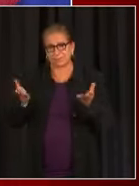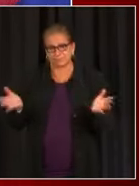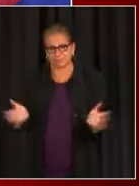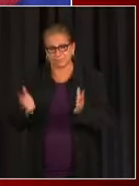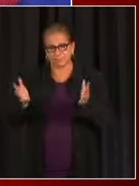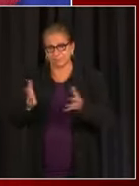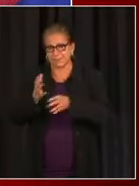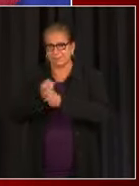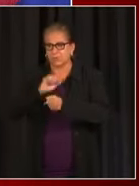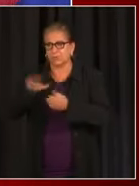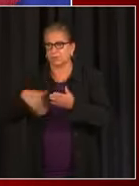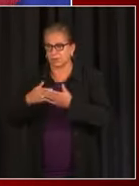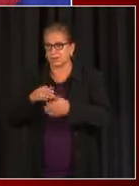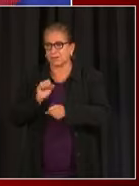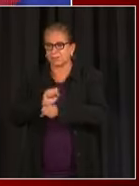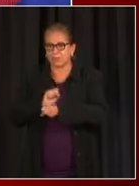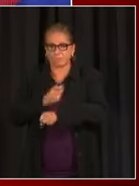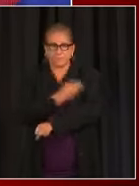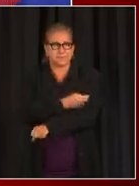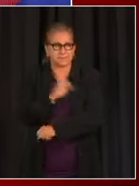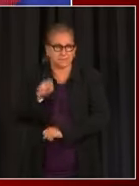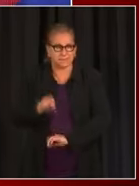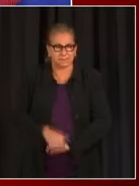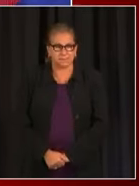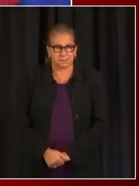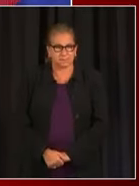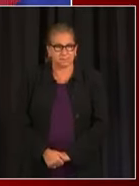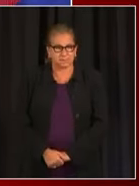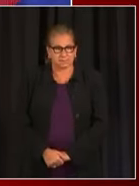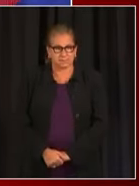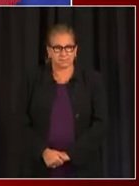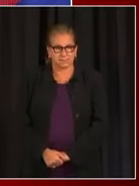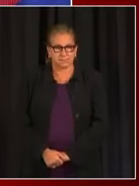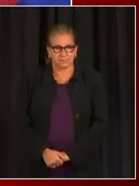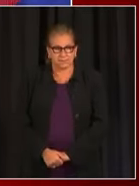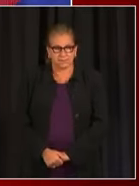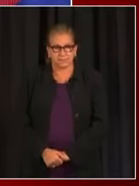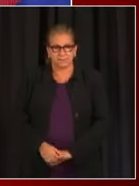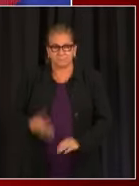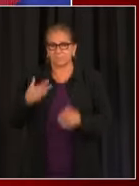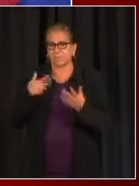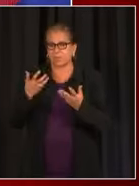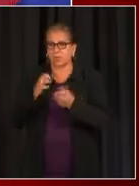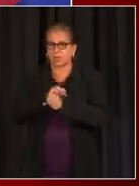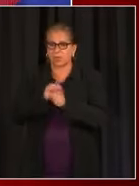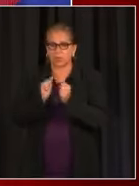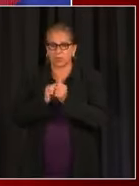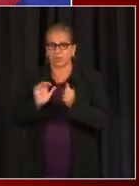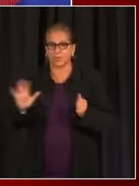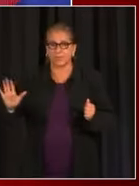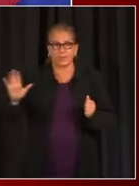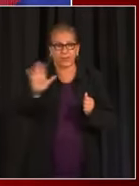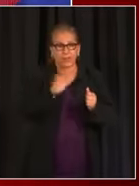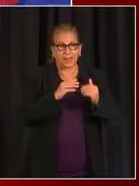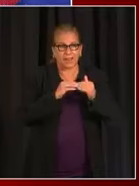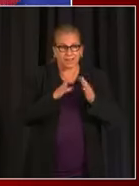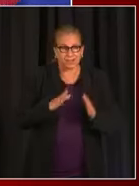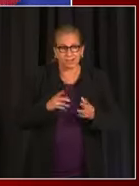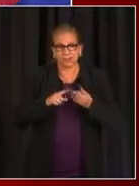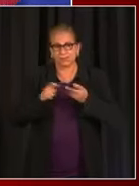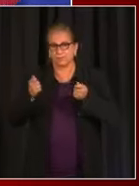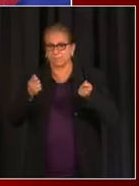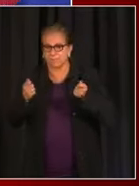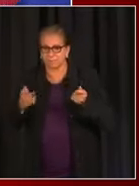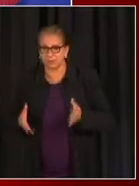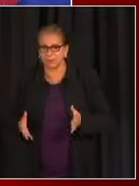government employees. And I want to work with their leaders, their labor leaders, and their managers to figure